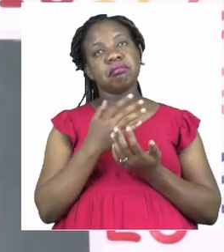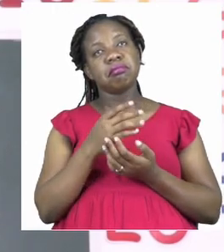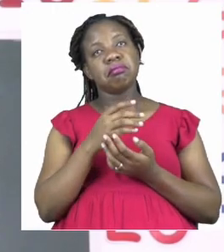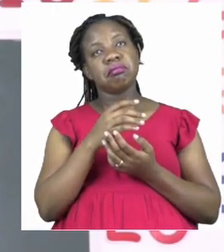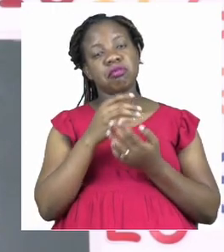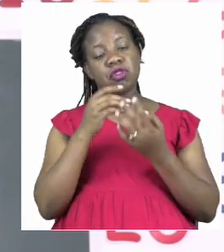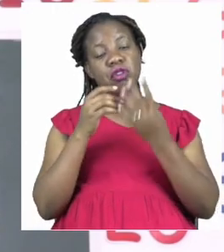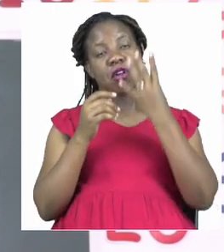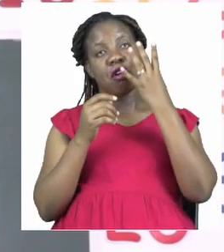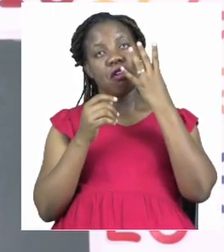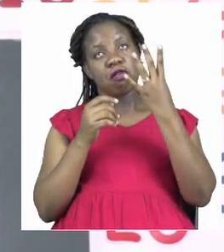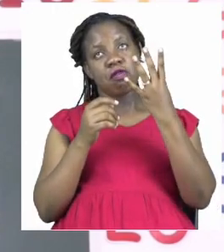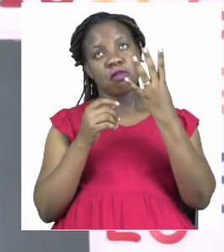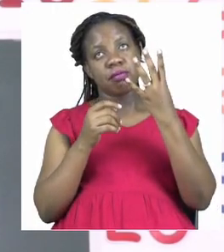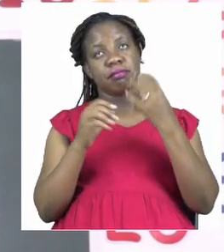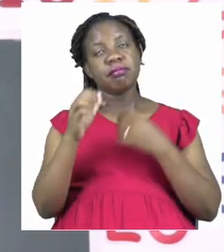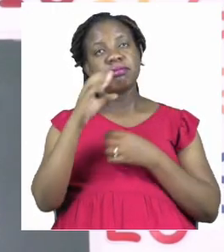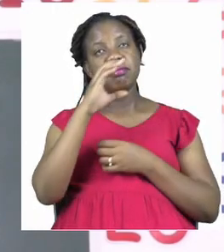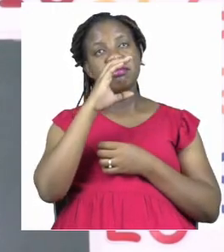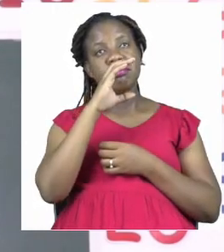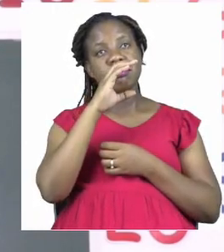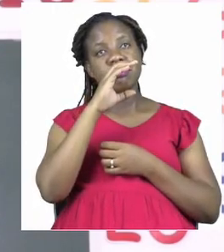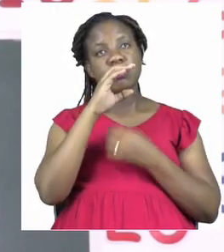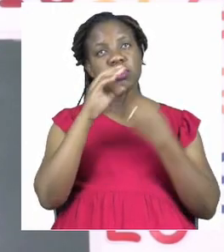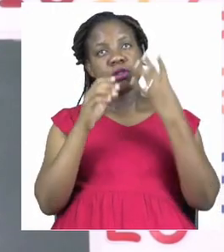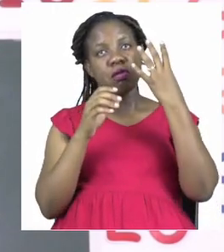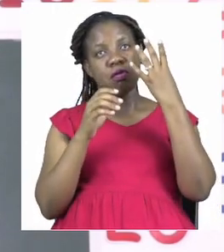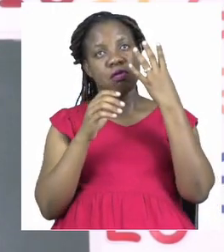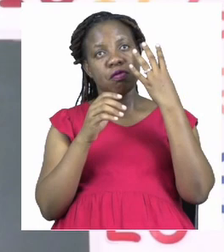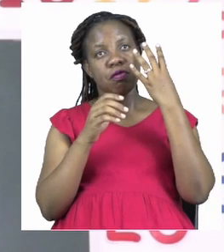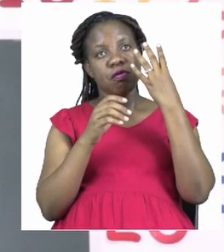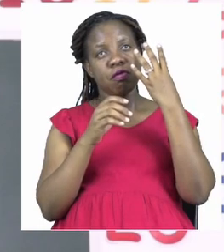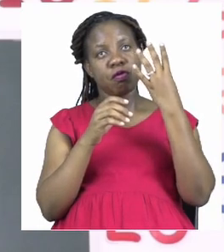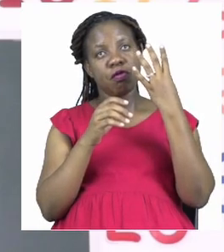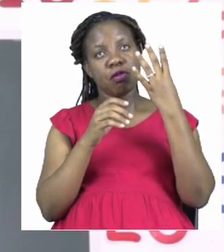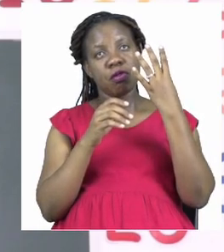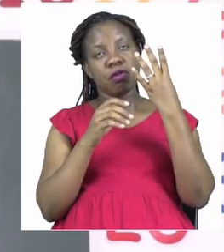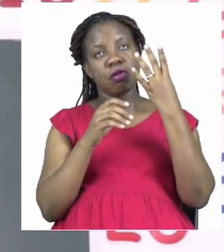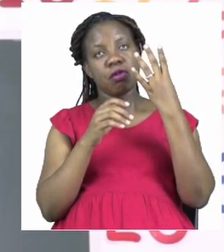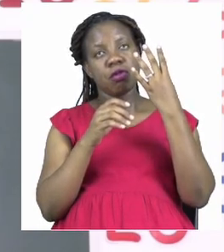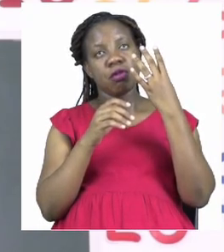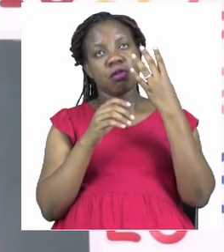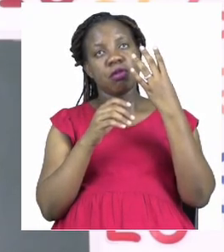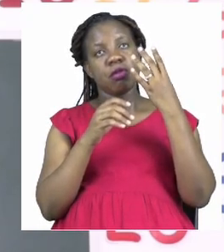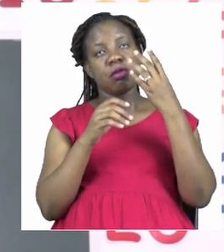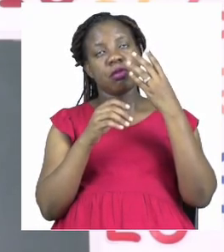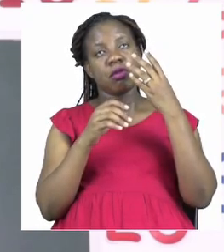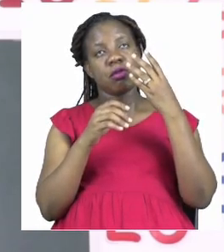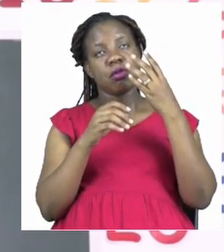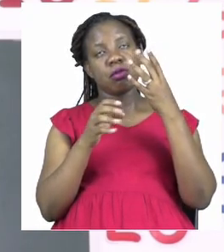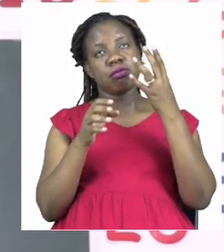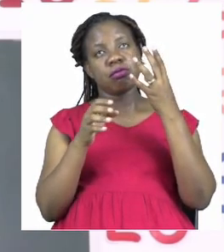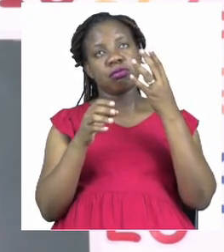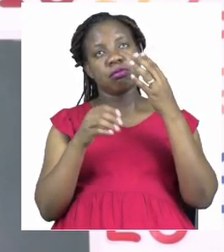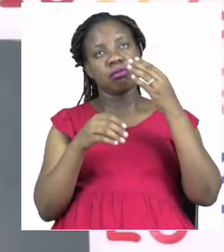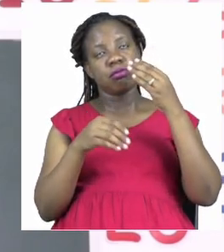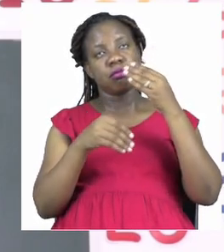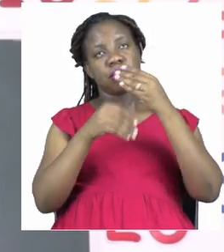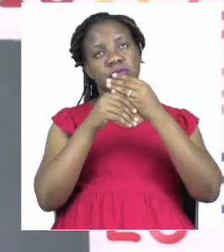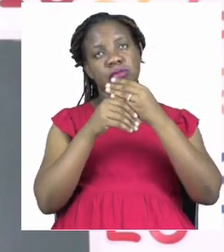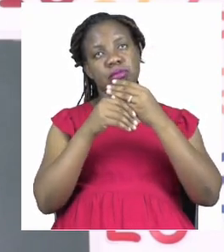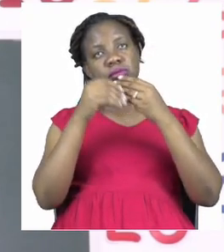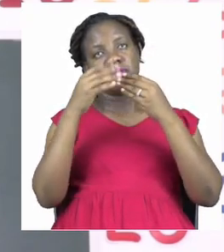we take our 20 and we take our 5 and 25 and we put